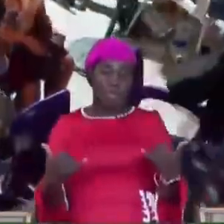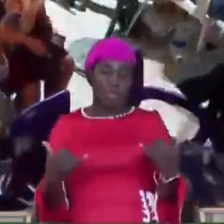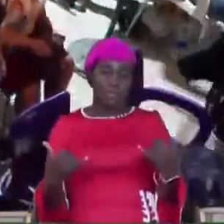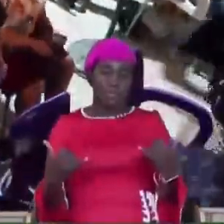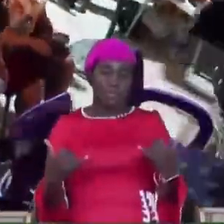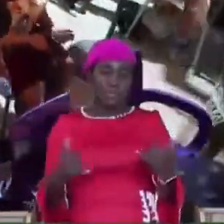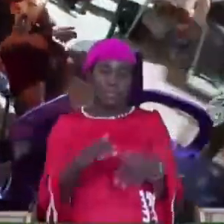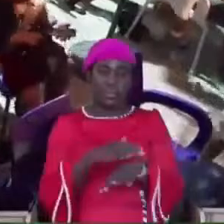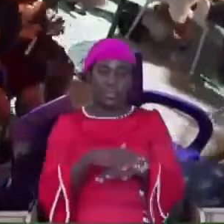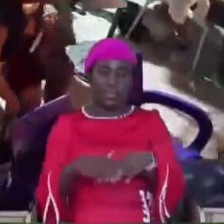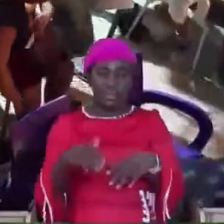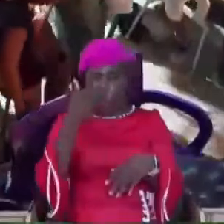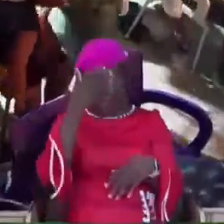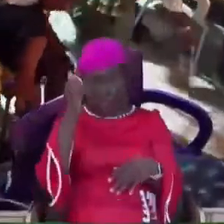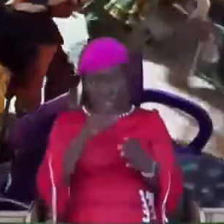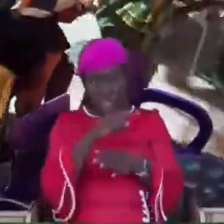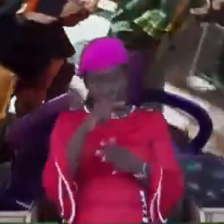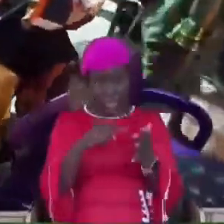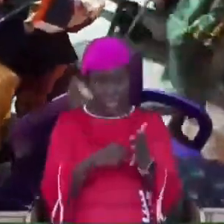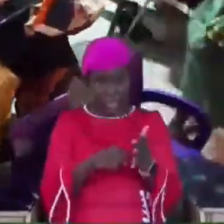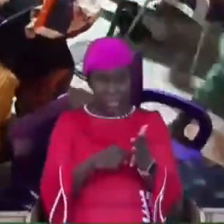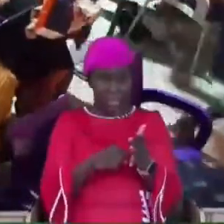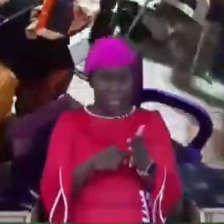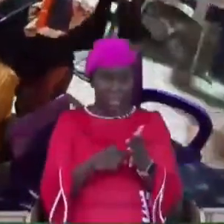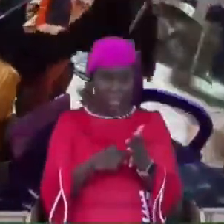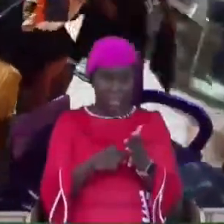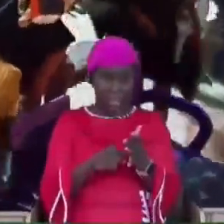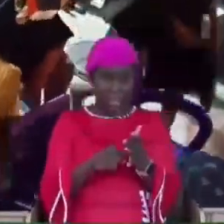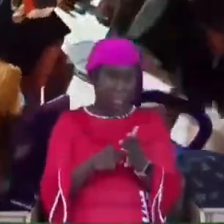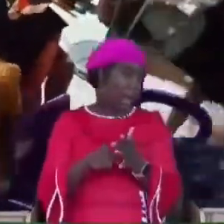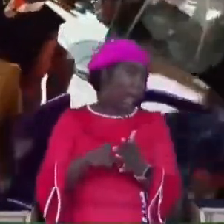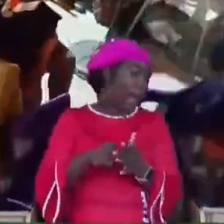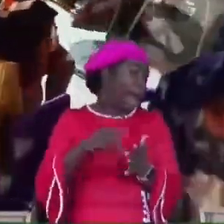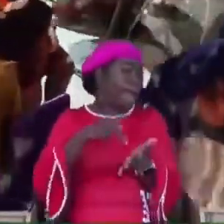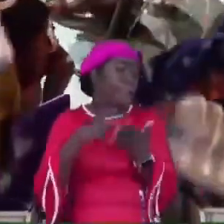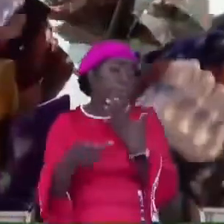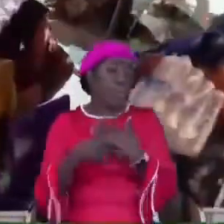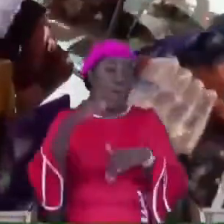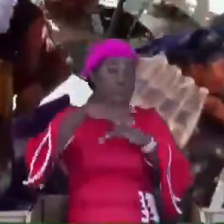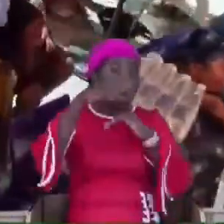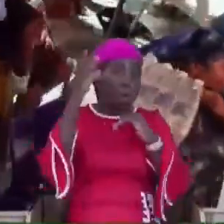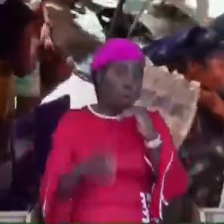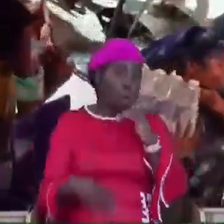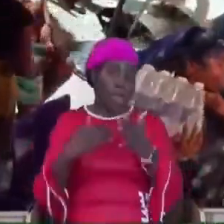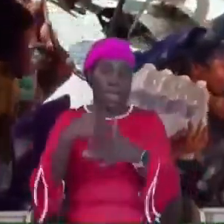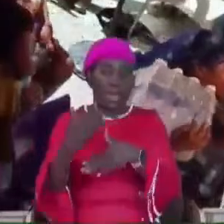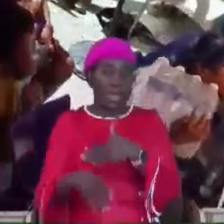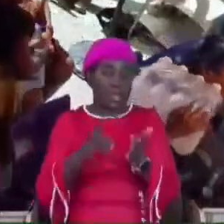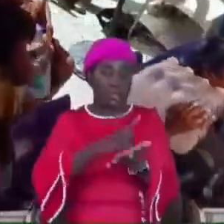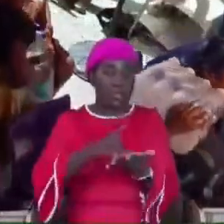Don't forget this program concludes next week. So you are still bringing fresh sand next week.